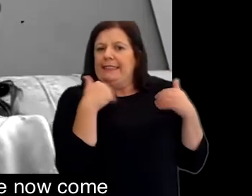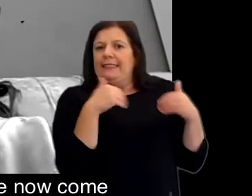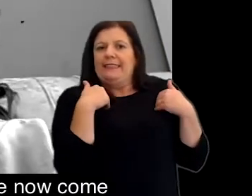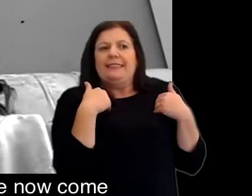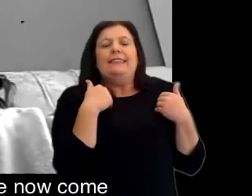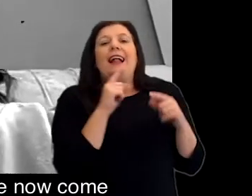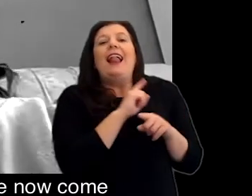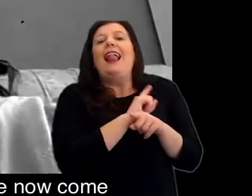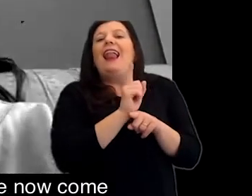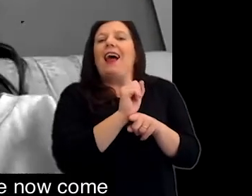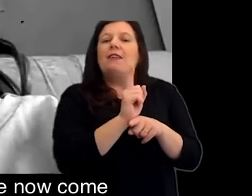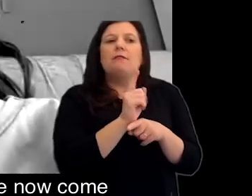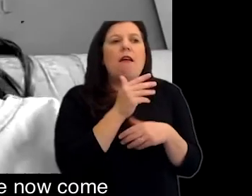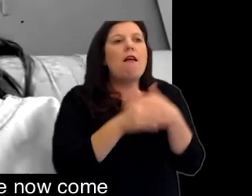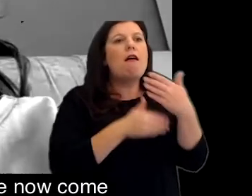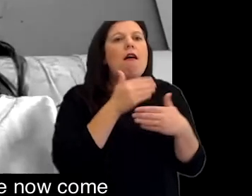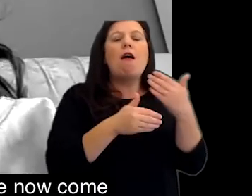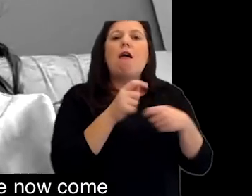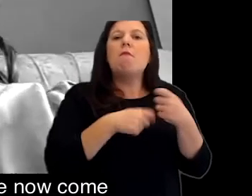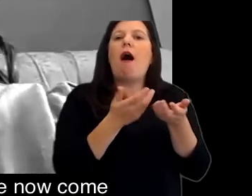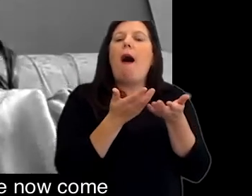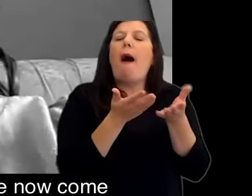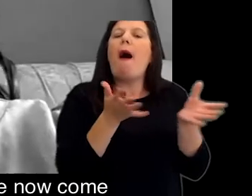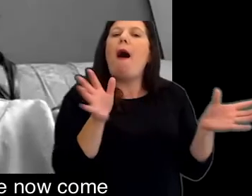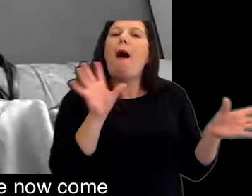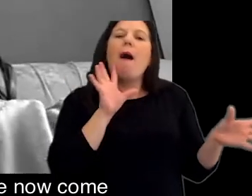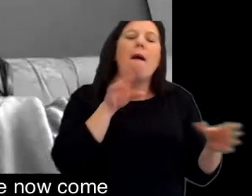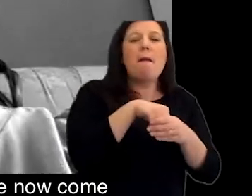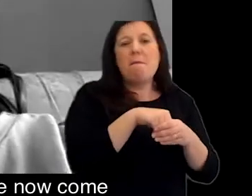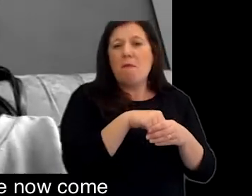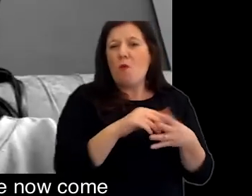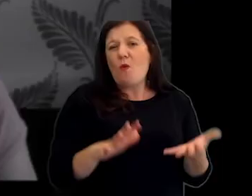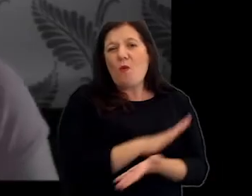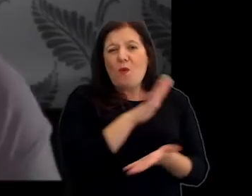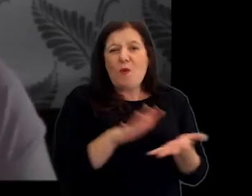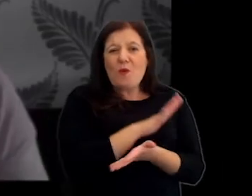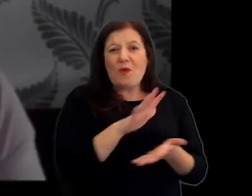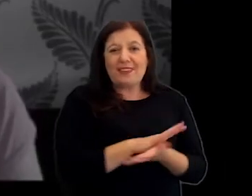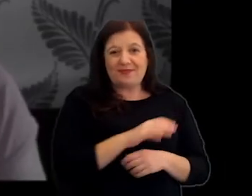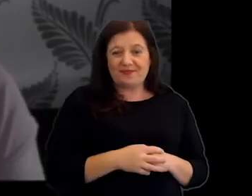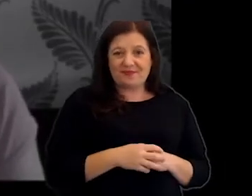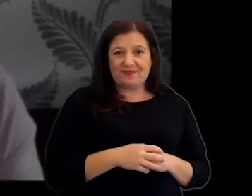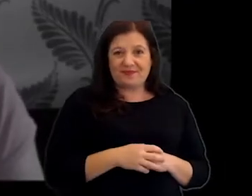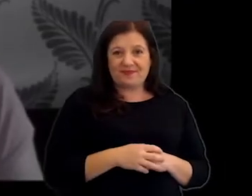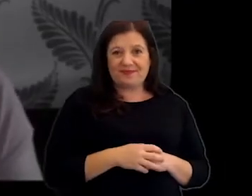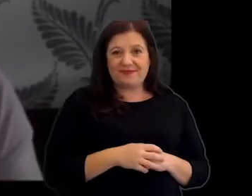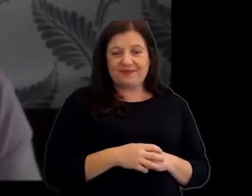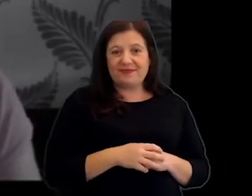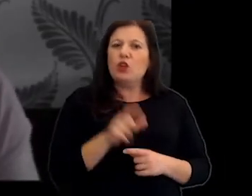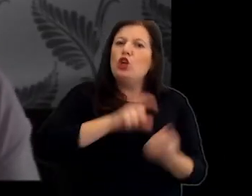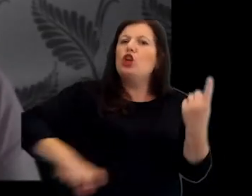secondly, I've now come out of that, and I'm really happy being there. The service that Ego provides